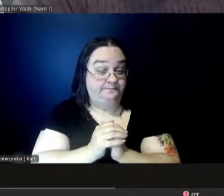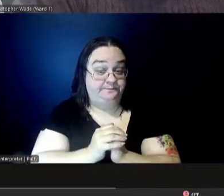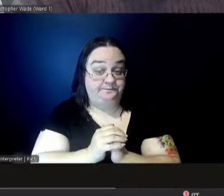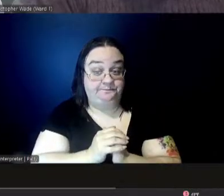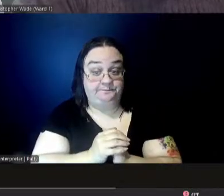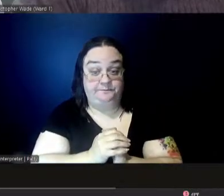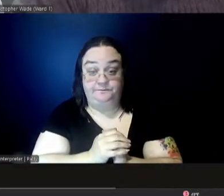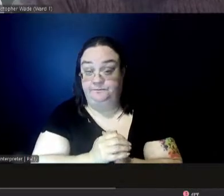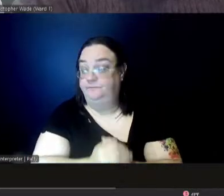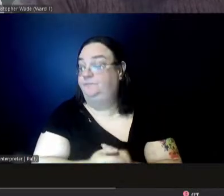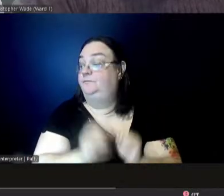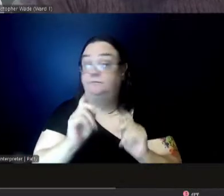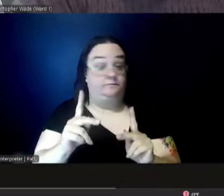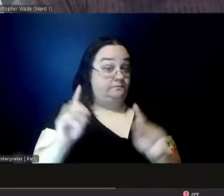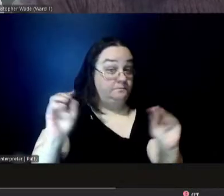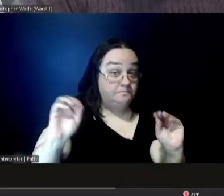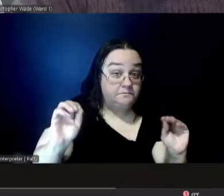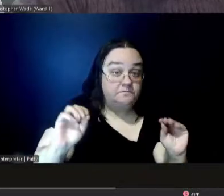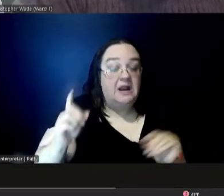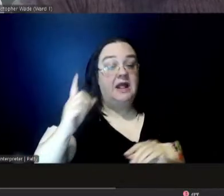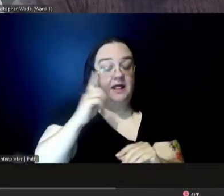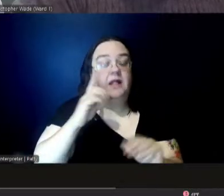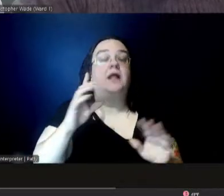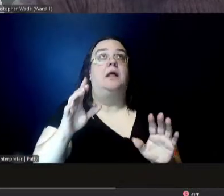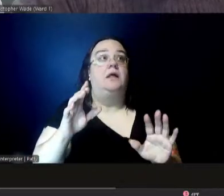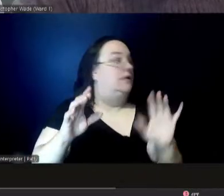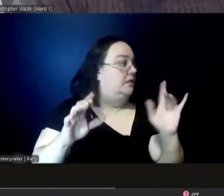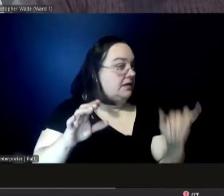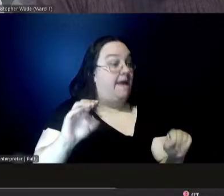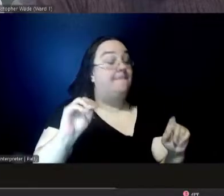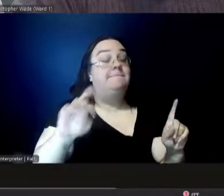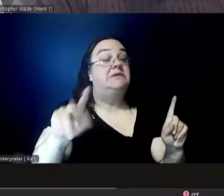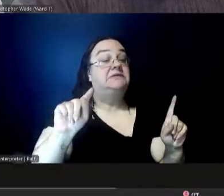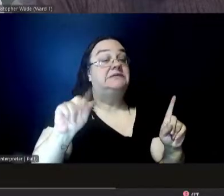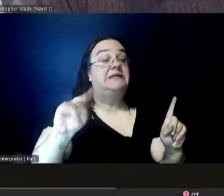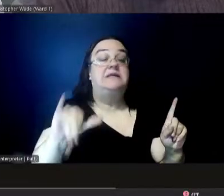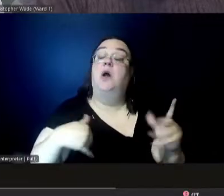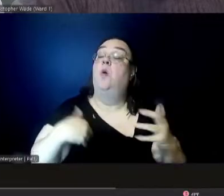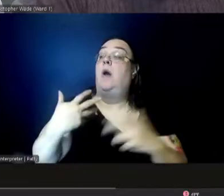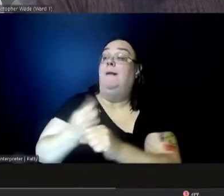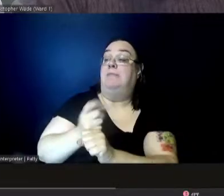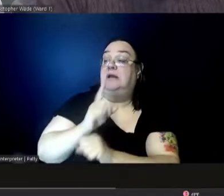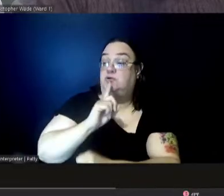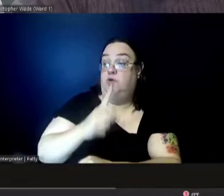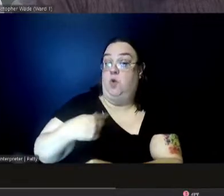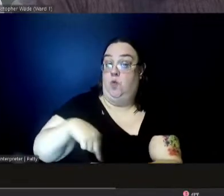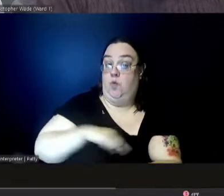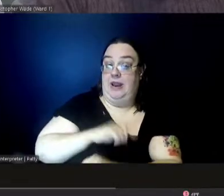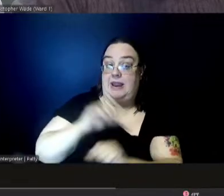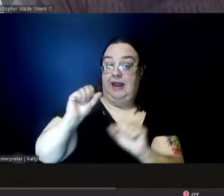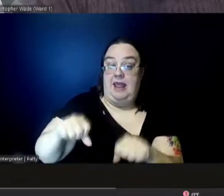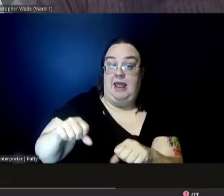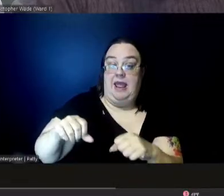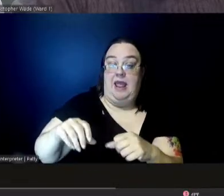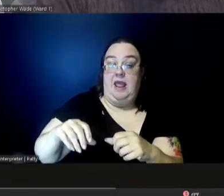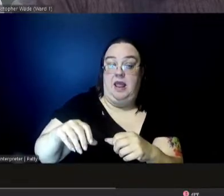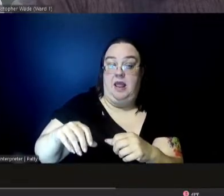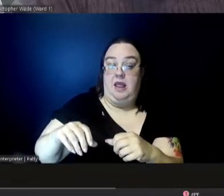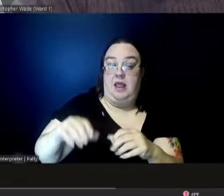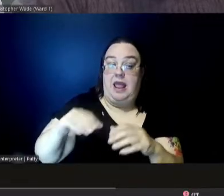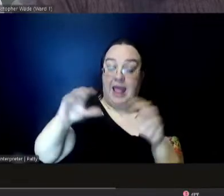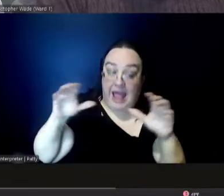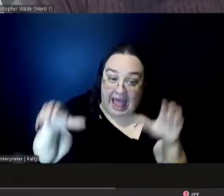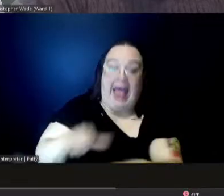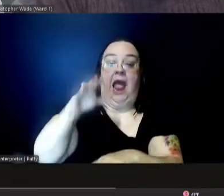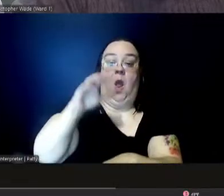All right, hearing none, I think that can, yes, Mr. Tanzi. I want to make sure we are able to act on the Trent Street cameras by that